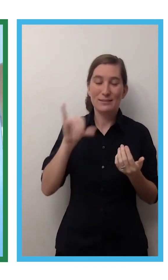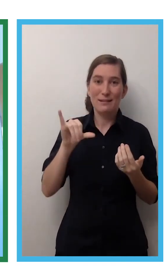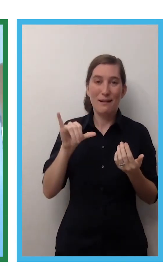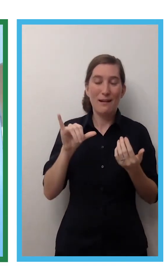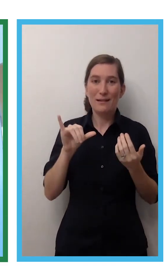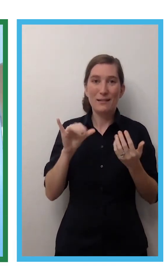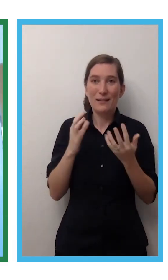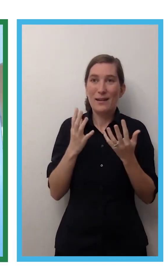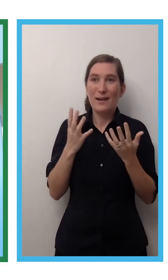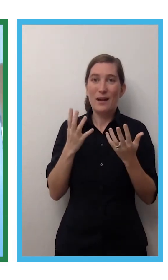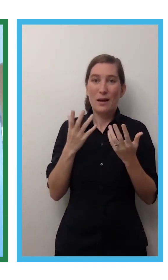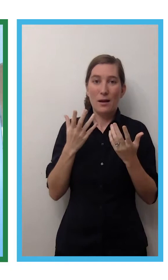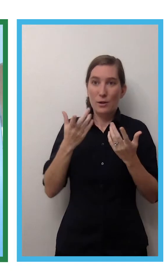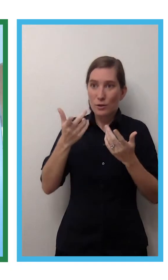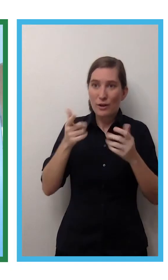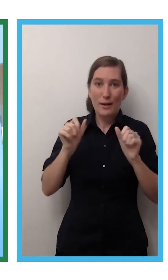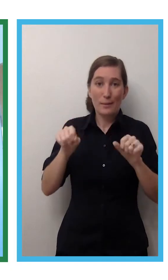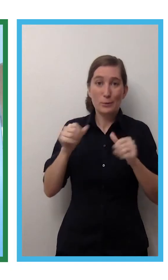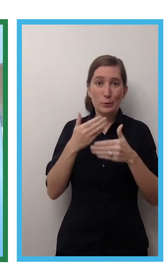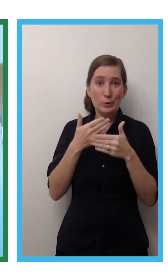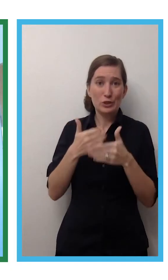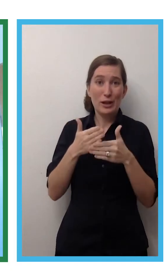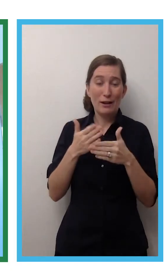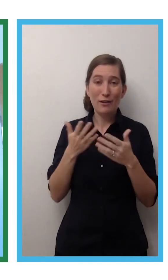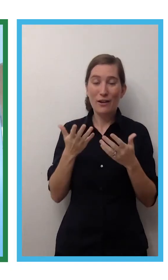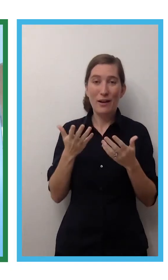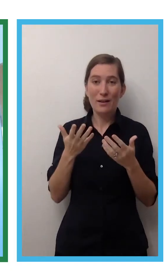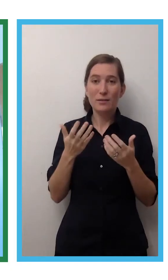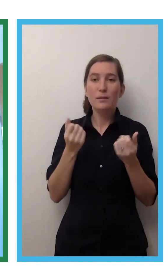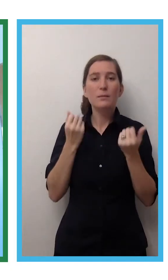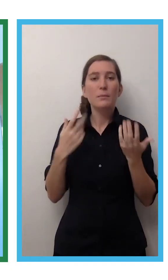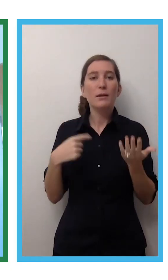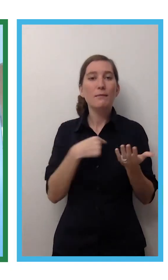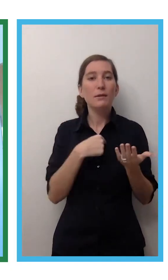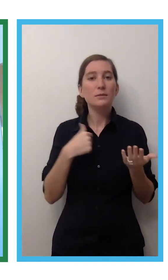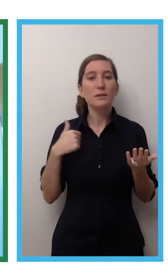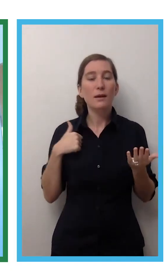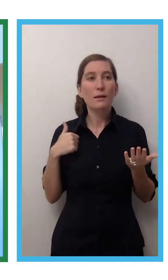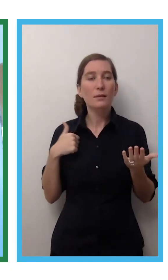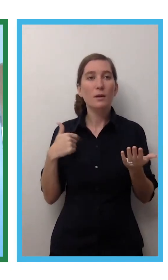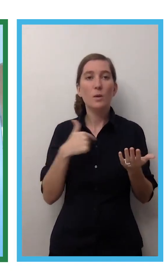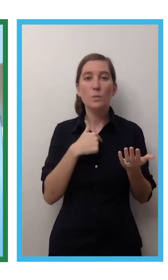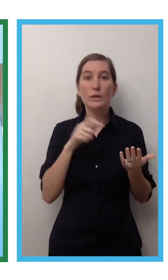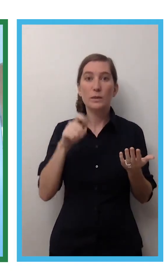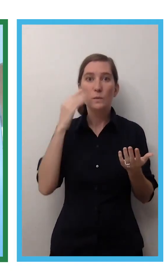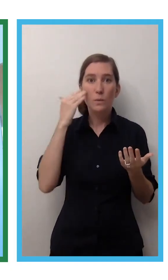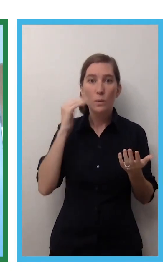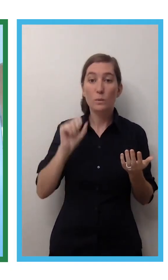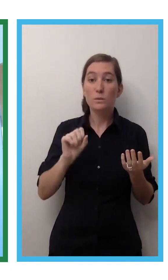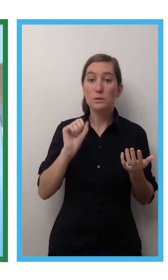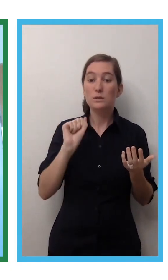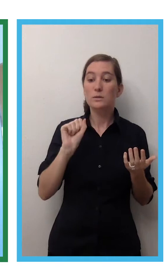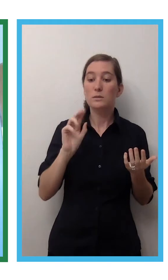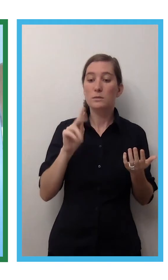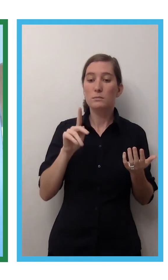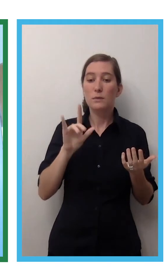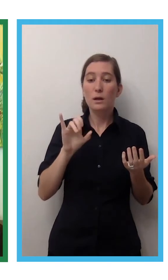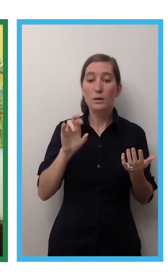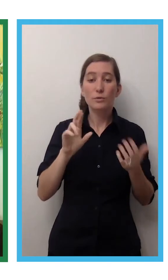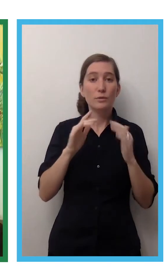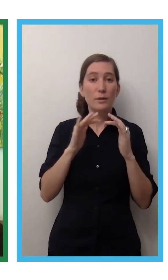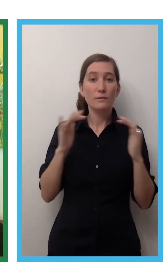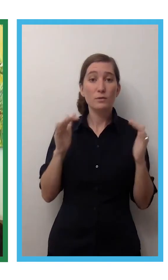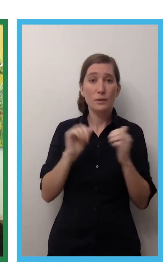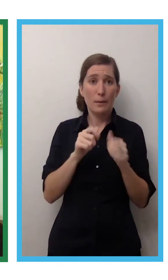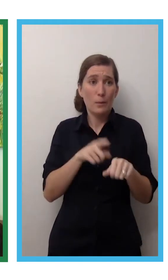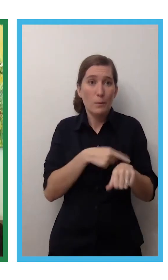share, and also to get a feel for those of us in Canada, just how long supplier diversity has been a focus for large